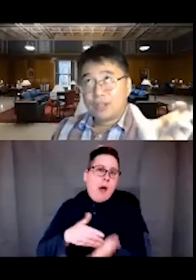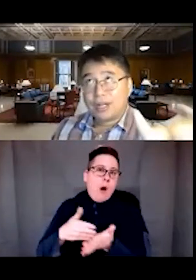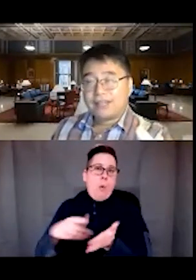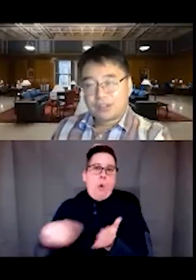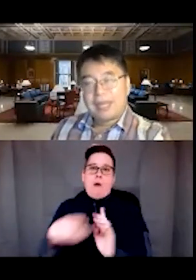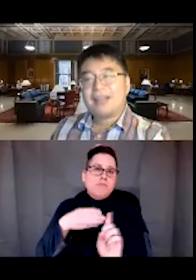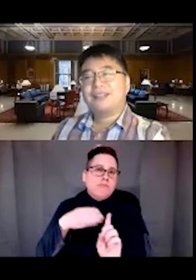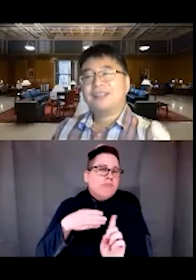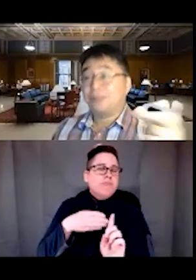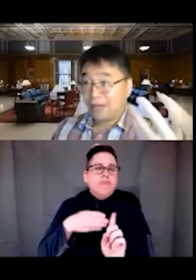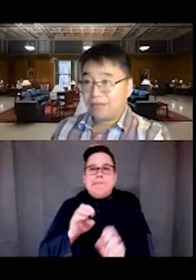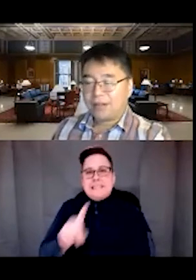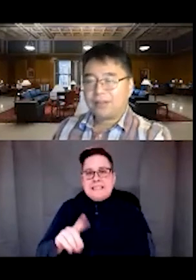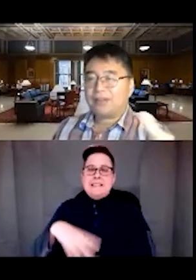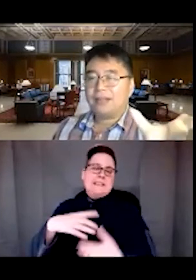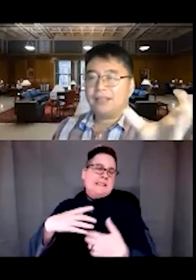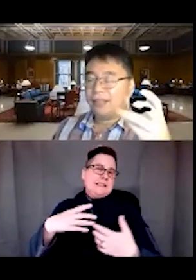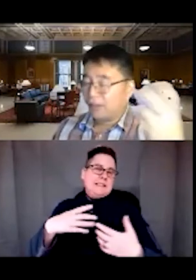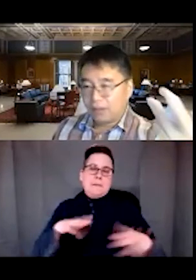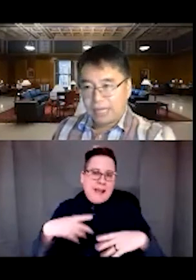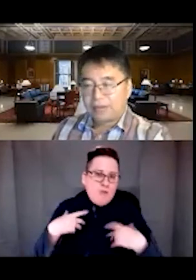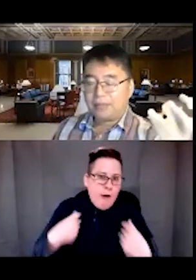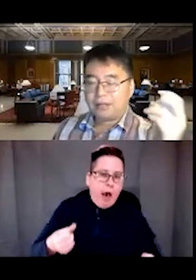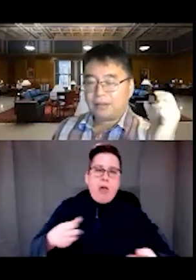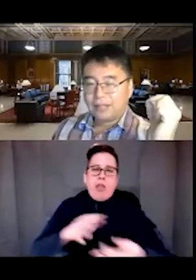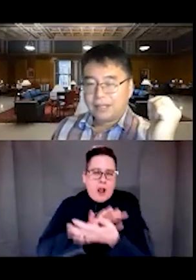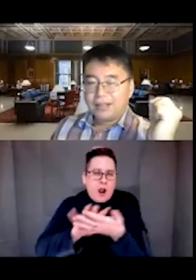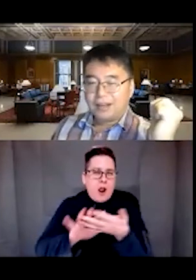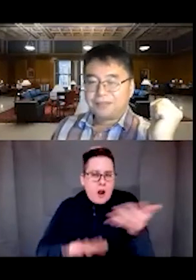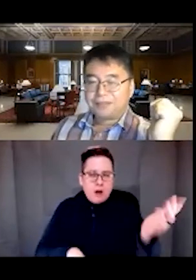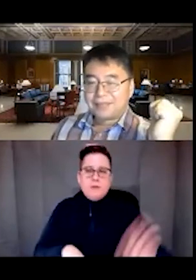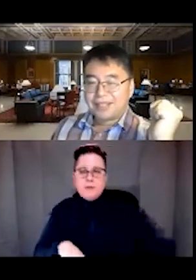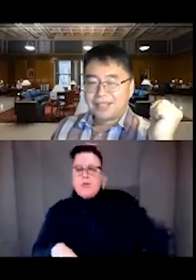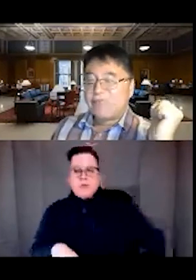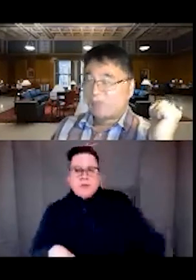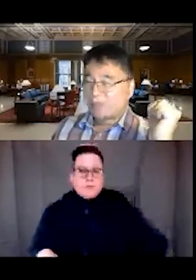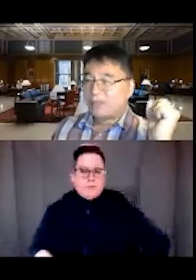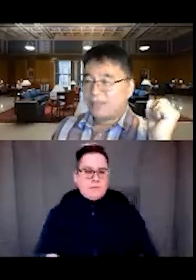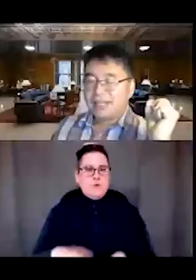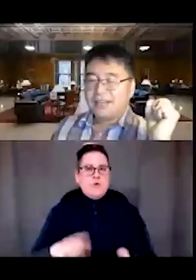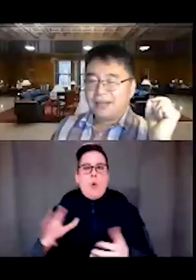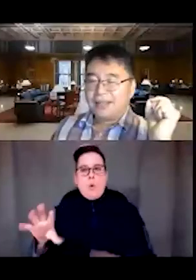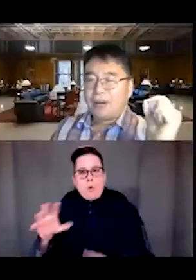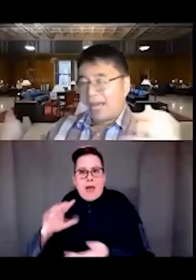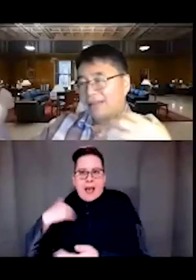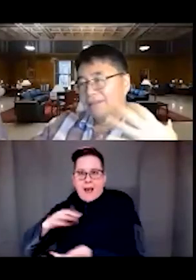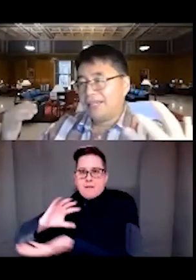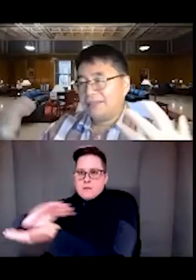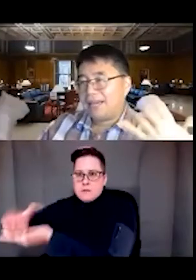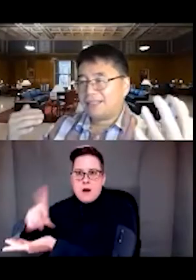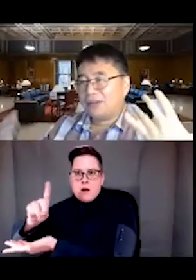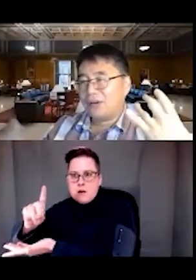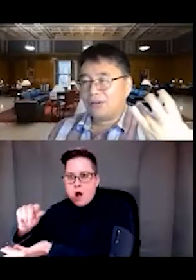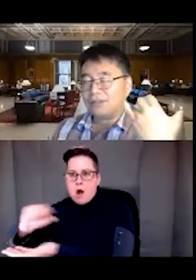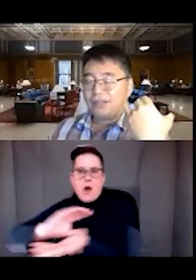affects the utilization patterns for behavioral health and other medical services and how that might